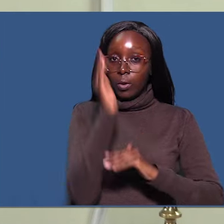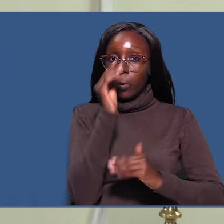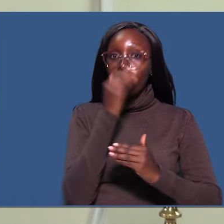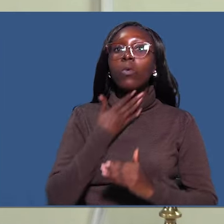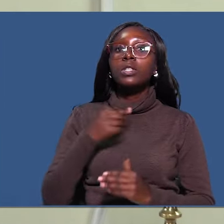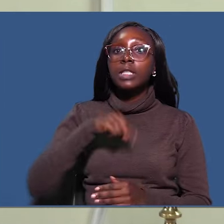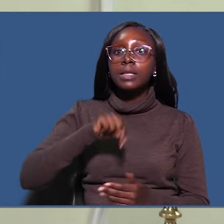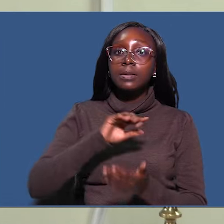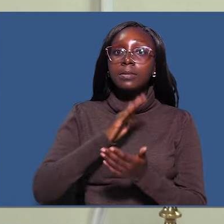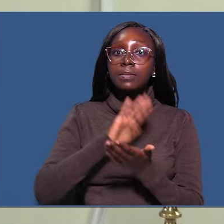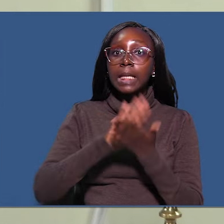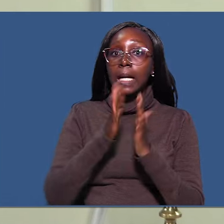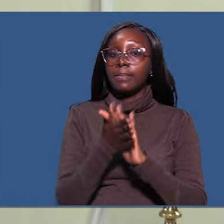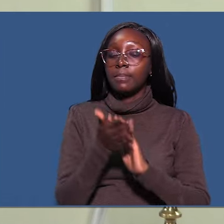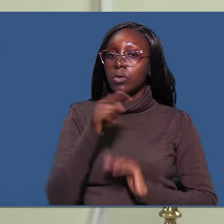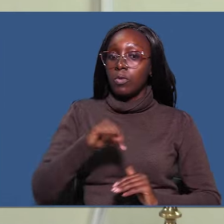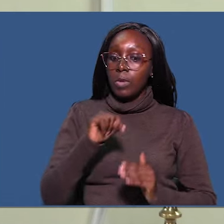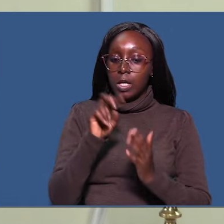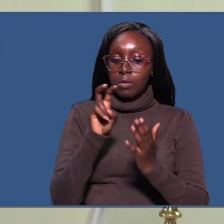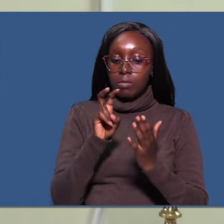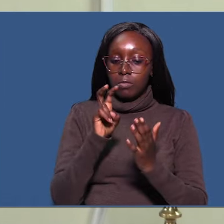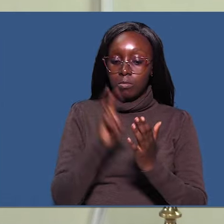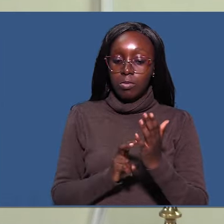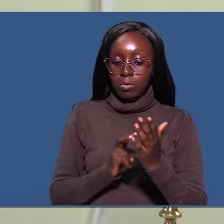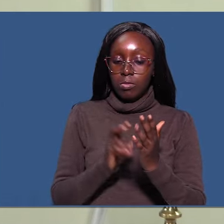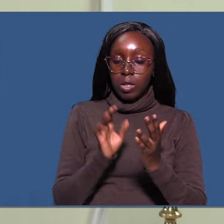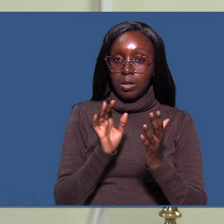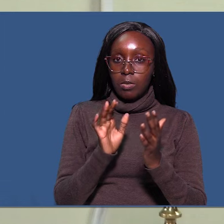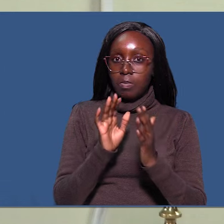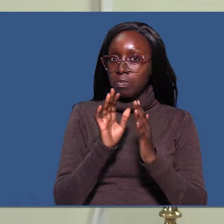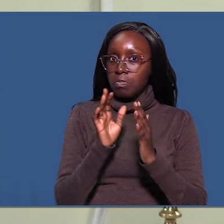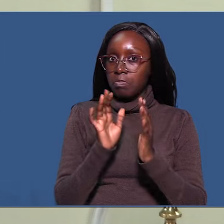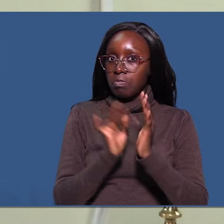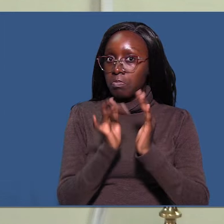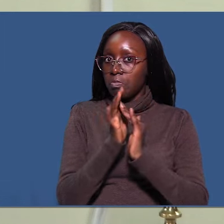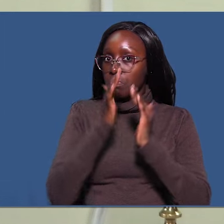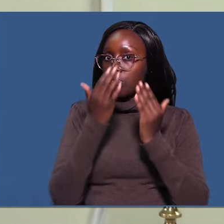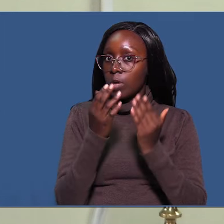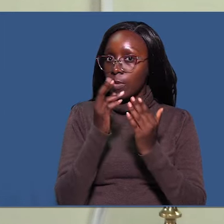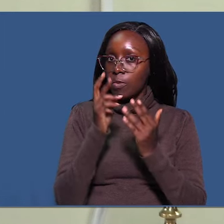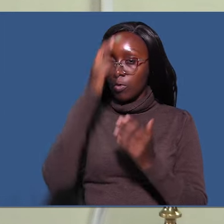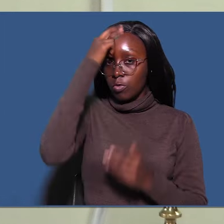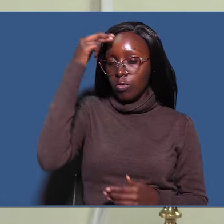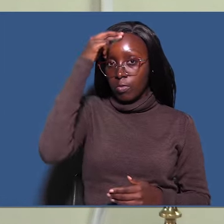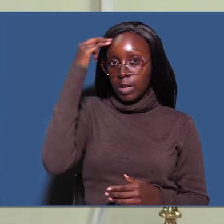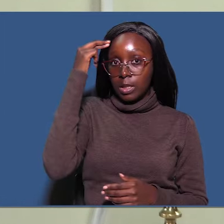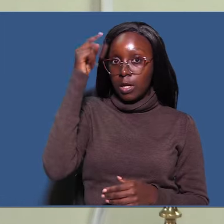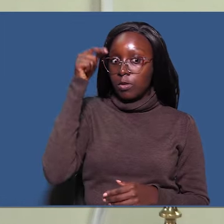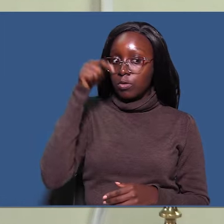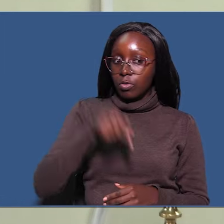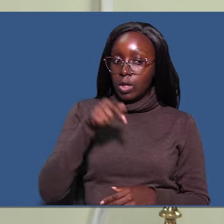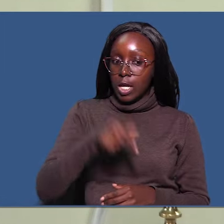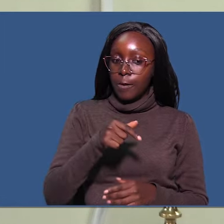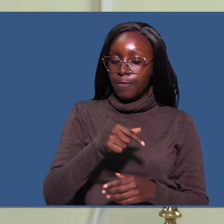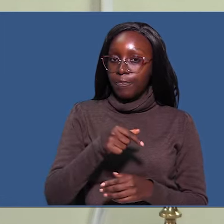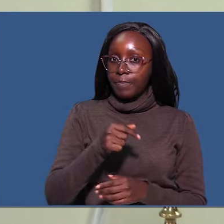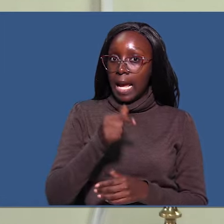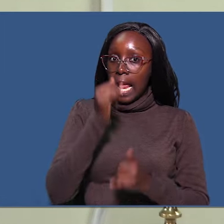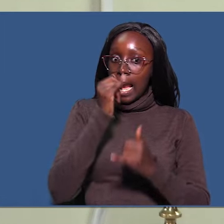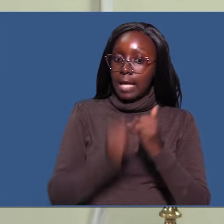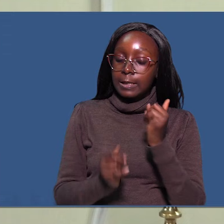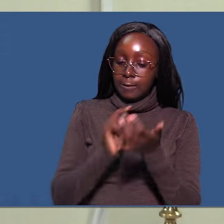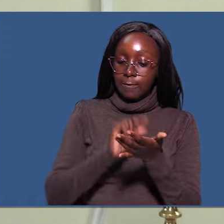book of Romans, chapter 1, verse 8 to 17. And today we'll be looking at the last verse in that portion,